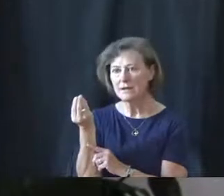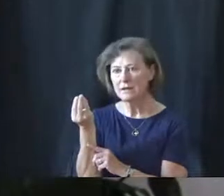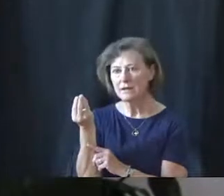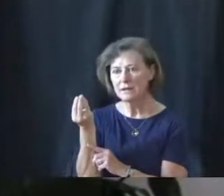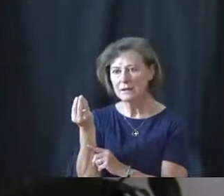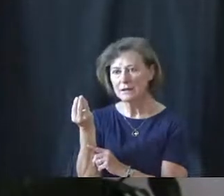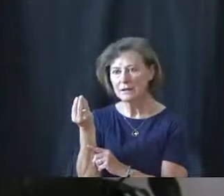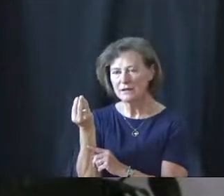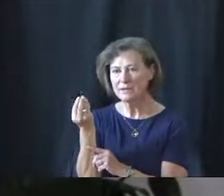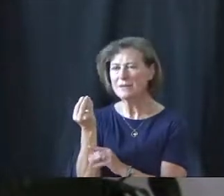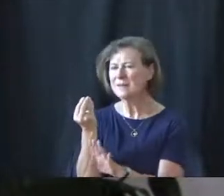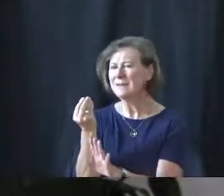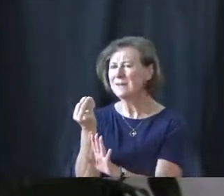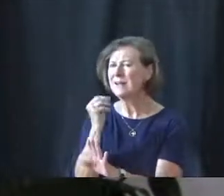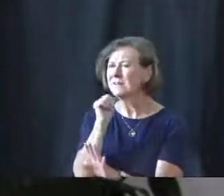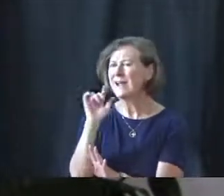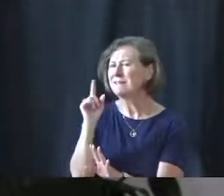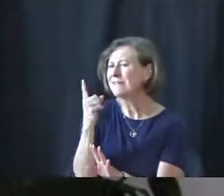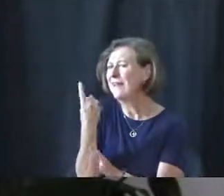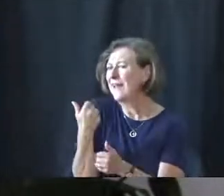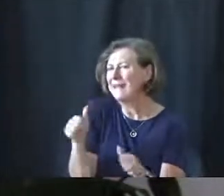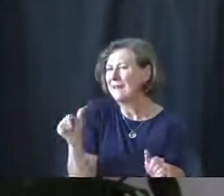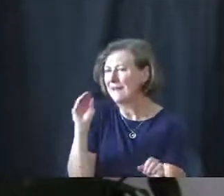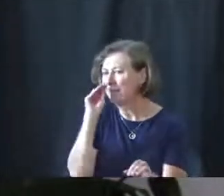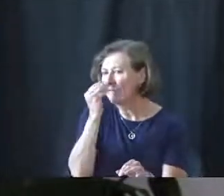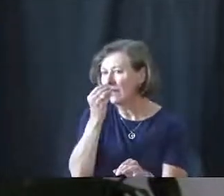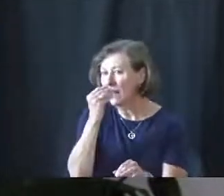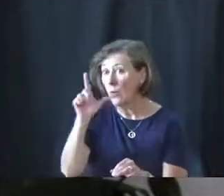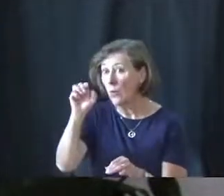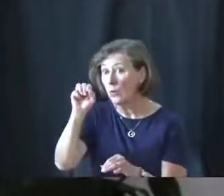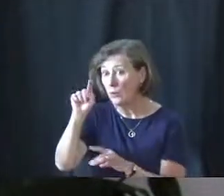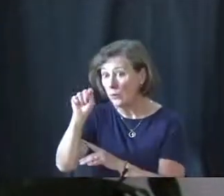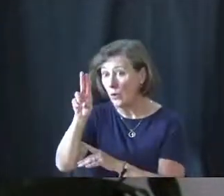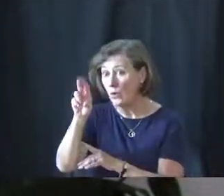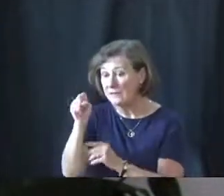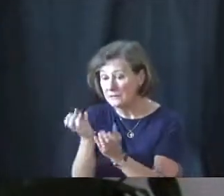But it wasn't just any flower. It was a lotus.